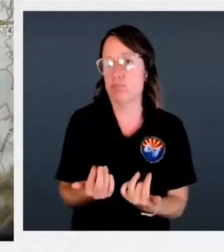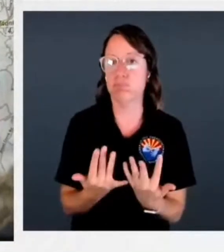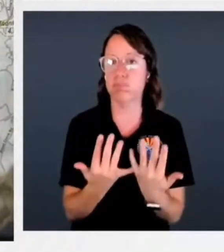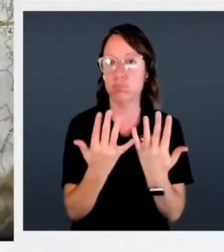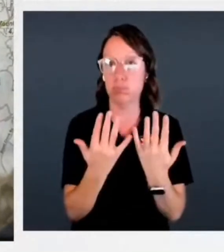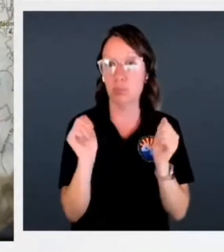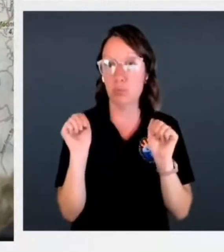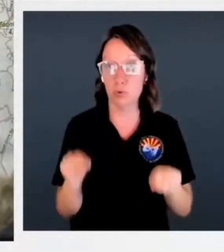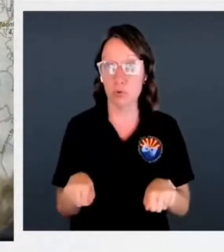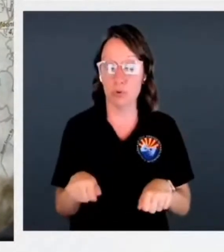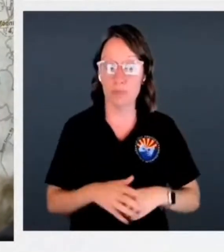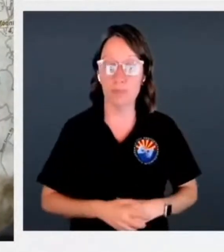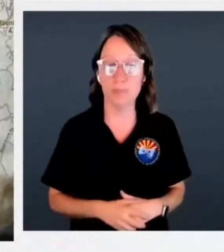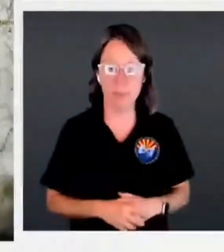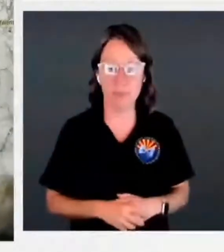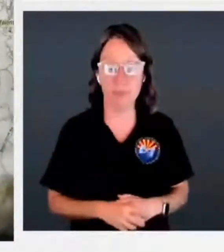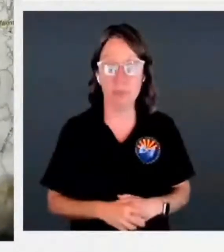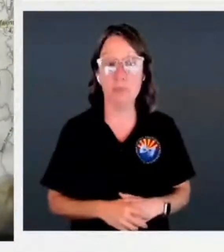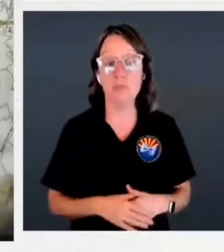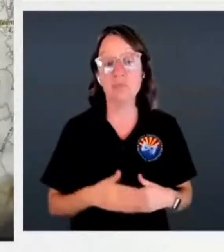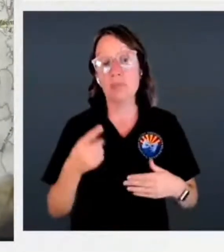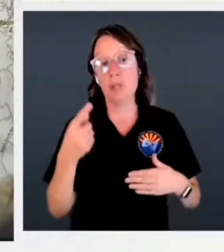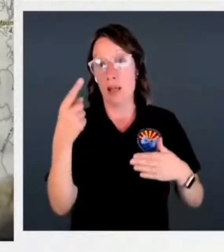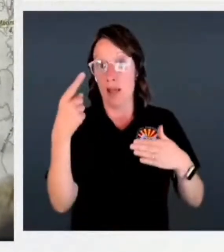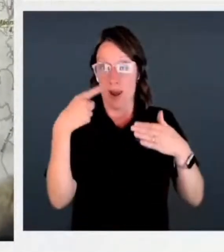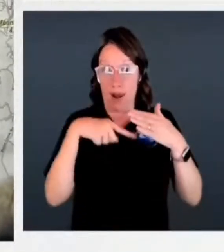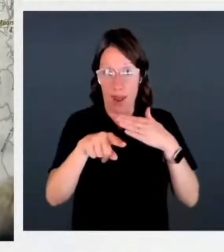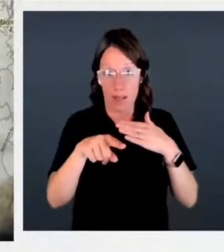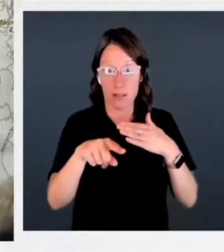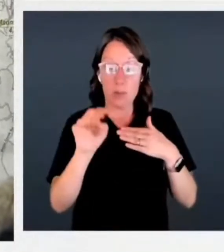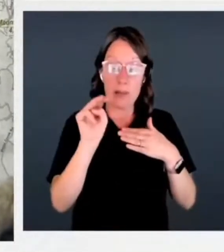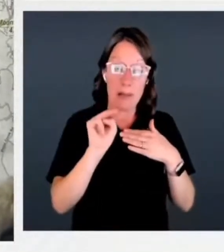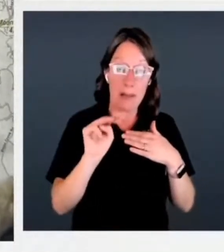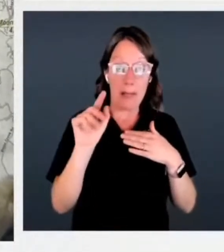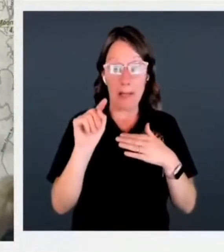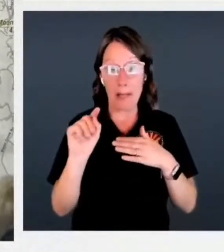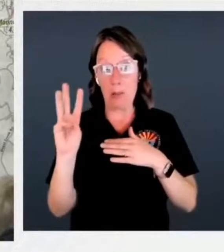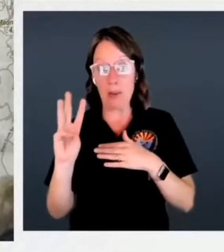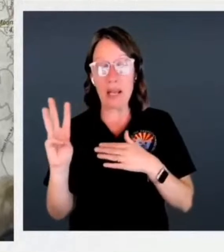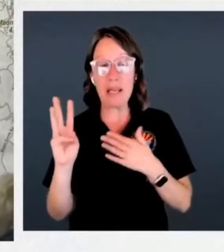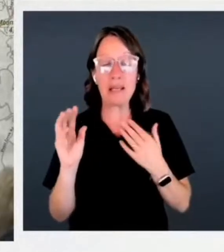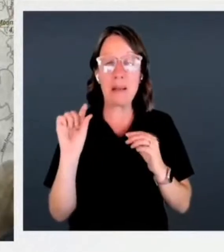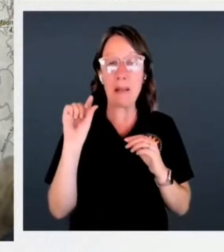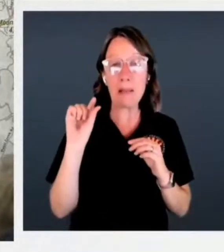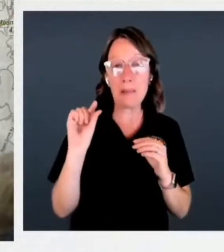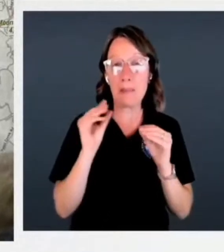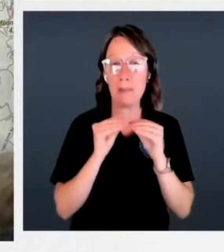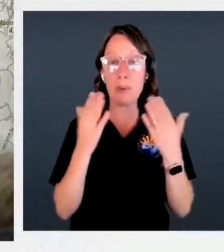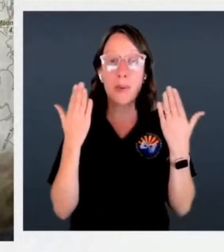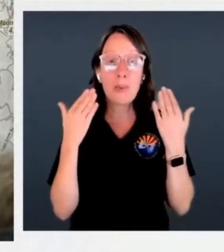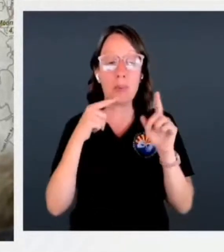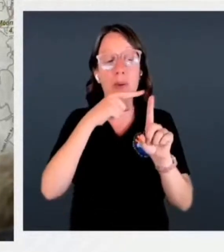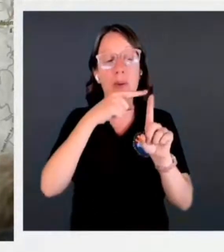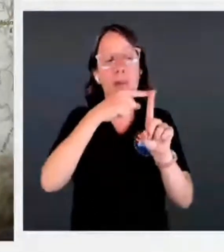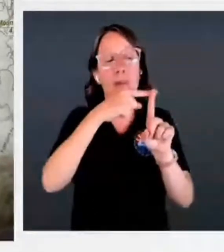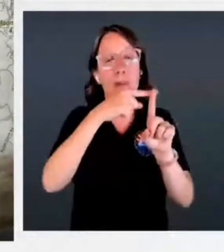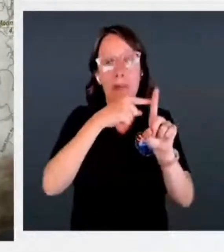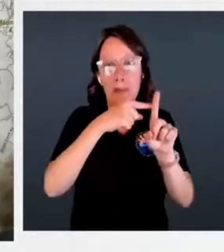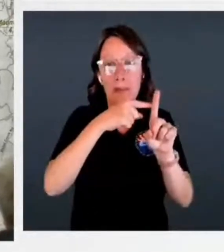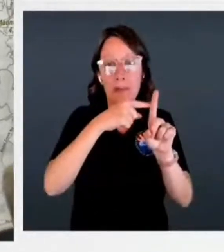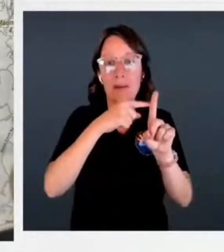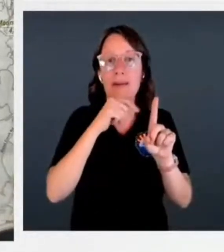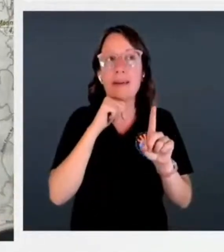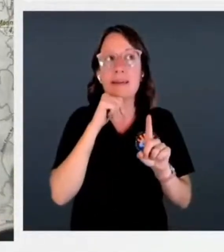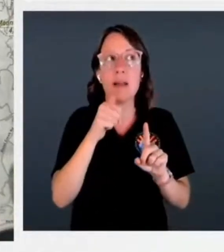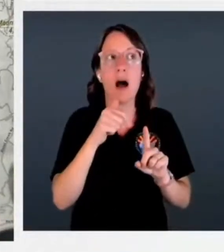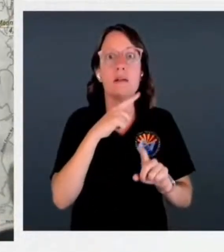Once we get into early next week, we will see a little bit of a cooling trend, a few degrees, not quite so extremely dry, but it's still